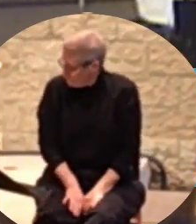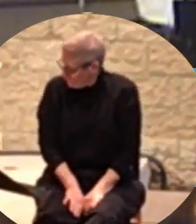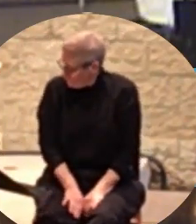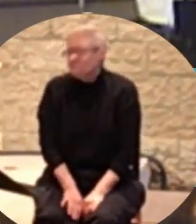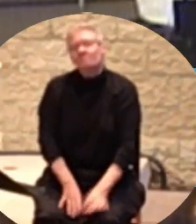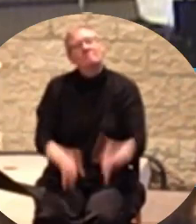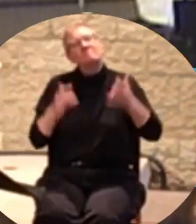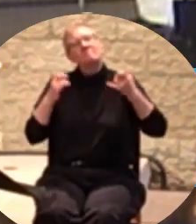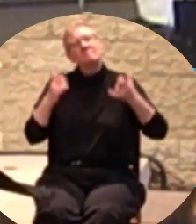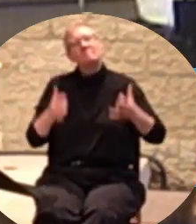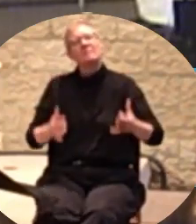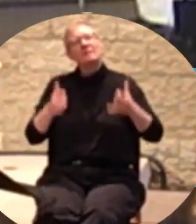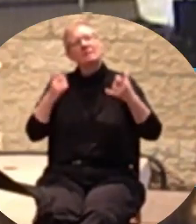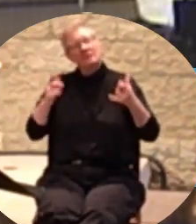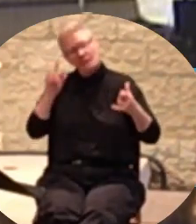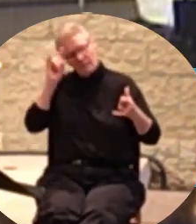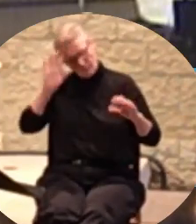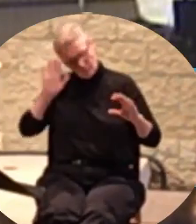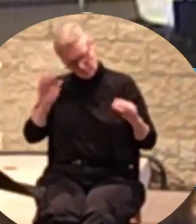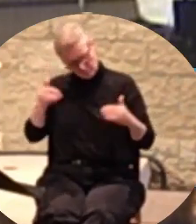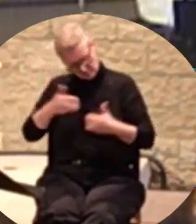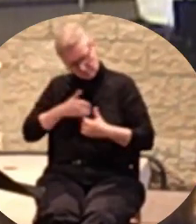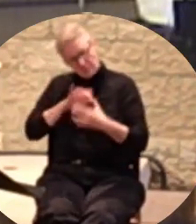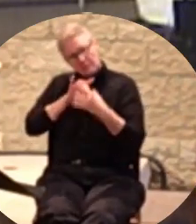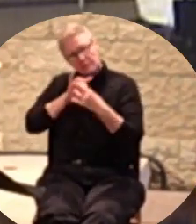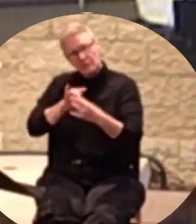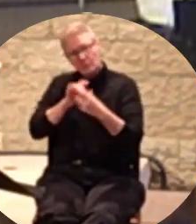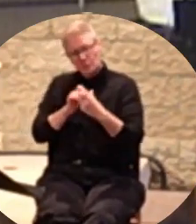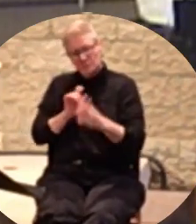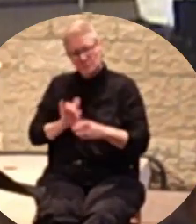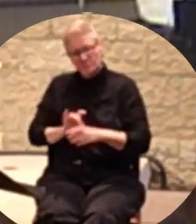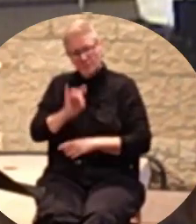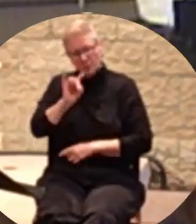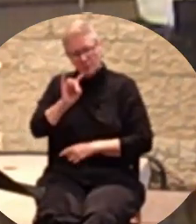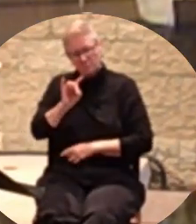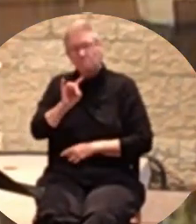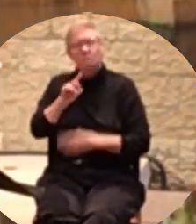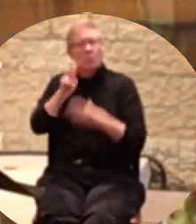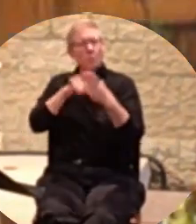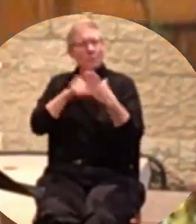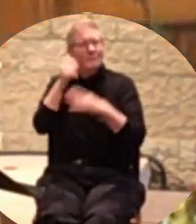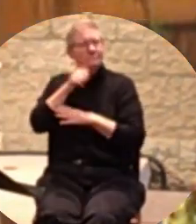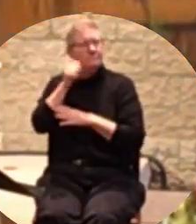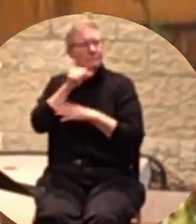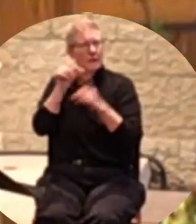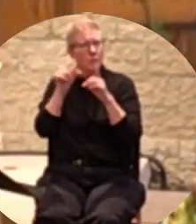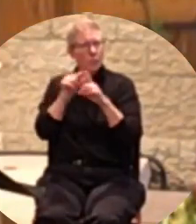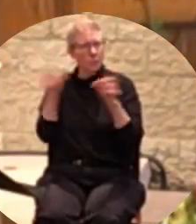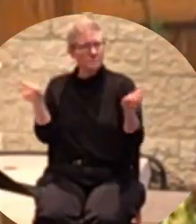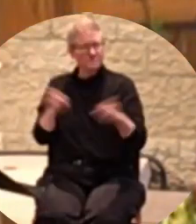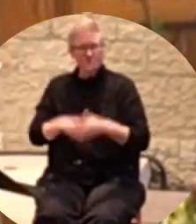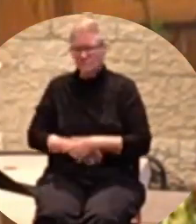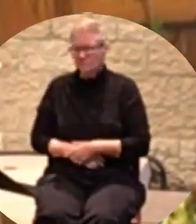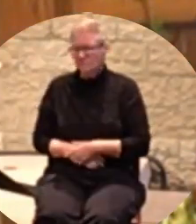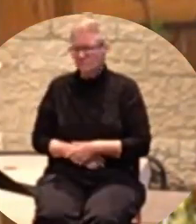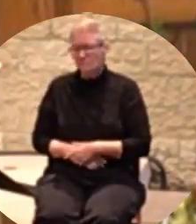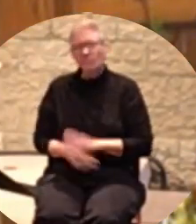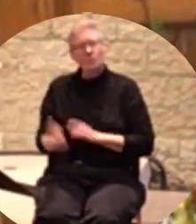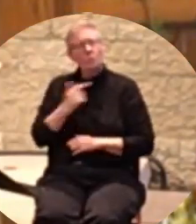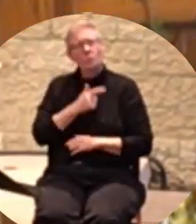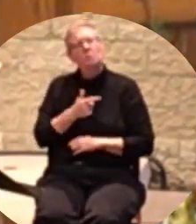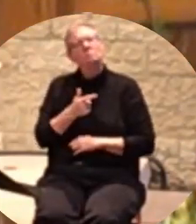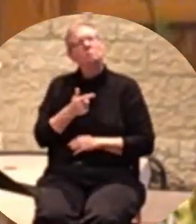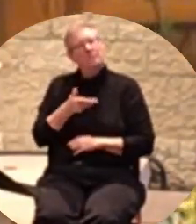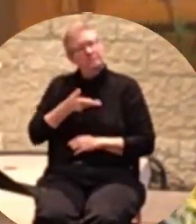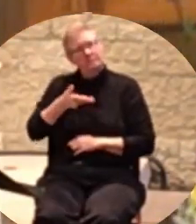We now move deeper into spirit with the reading of our daily word. You're invited to mentally add